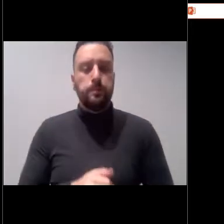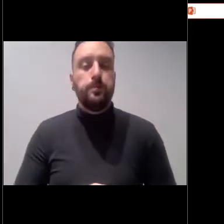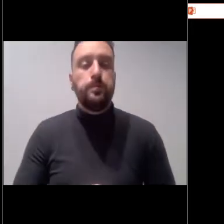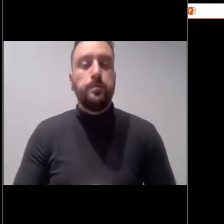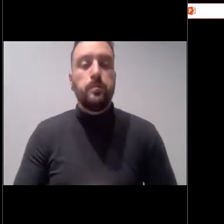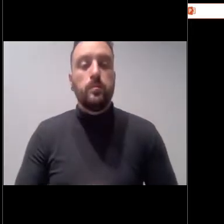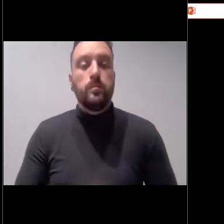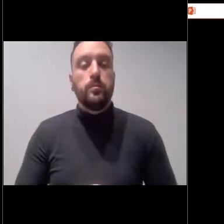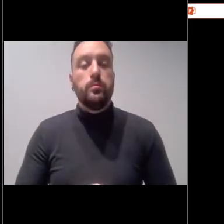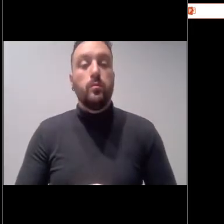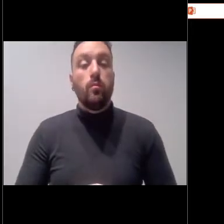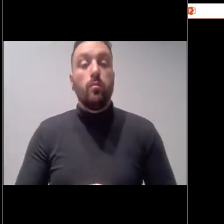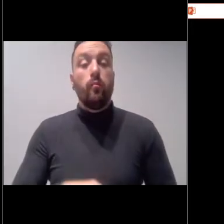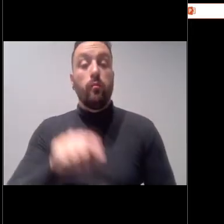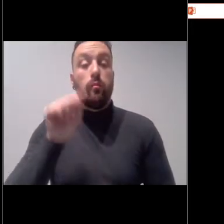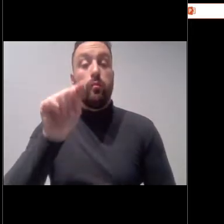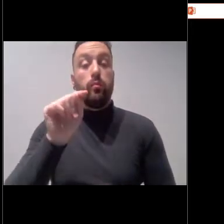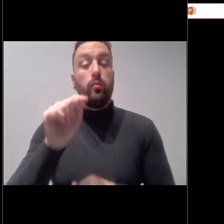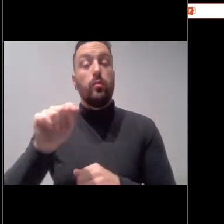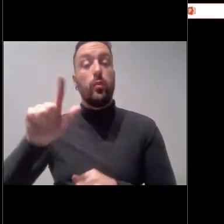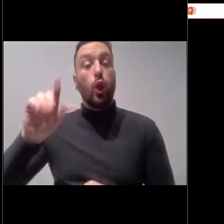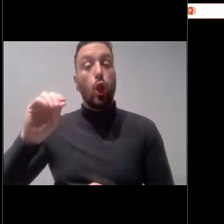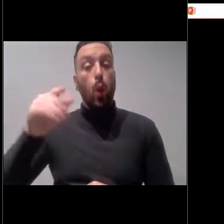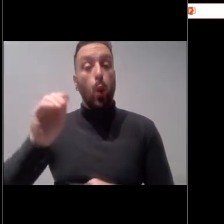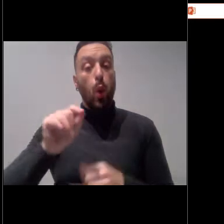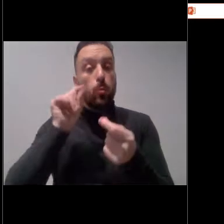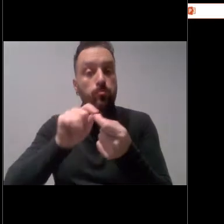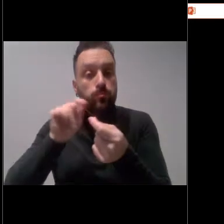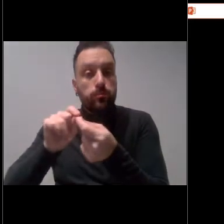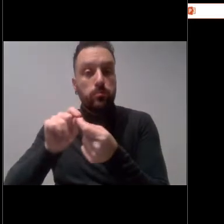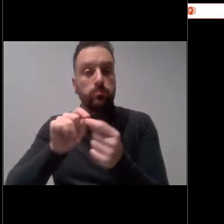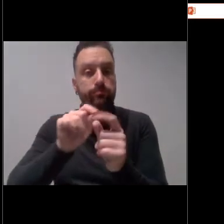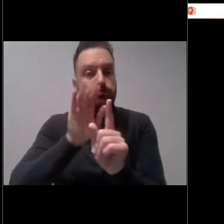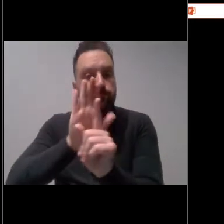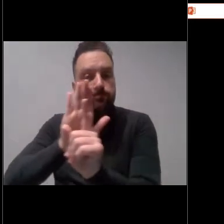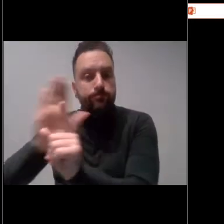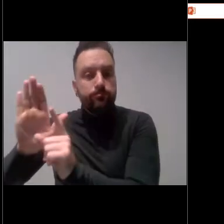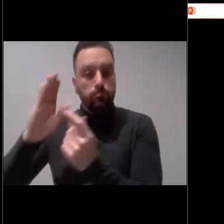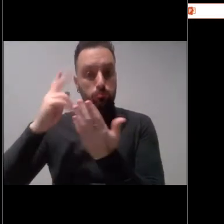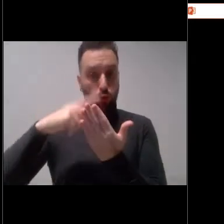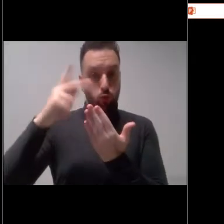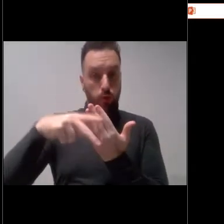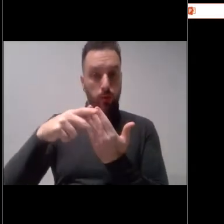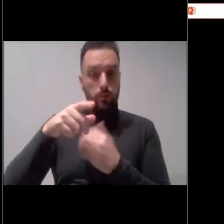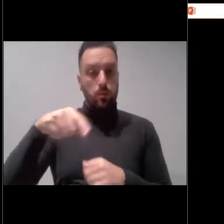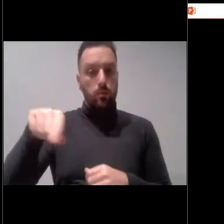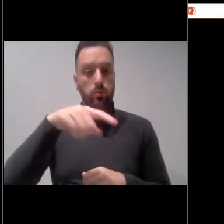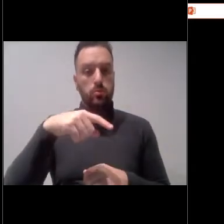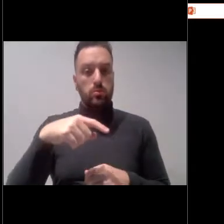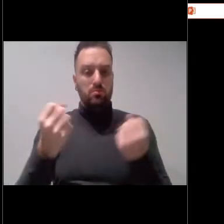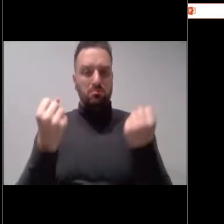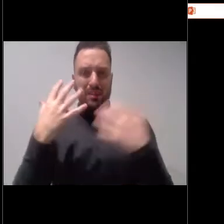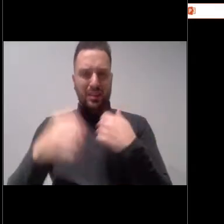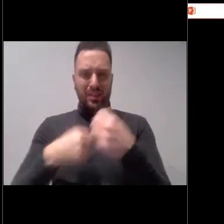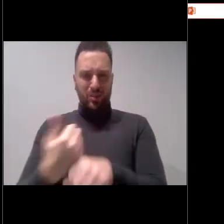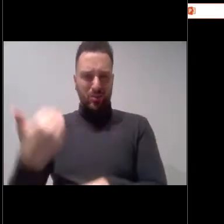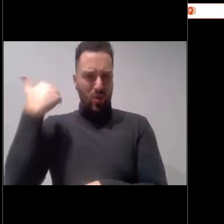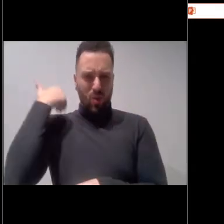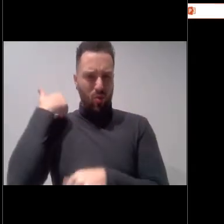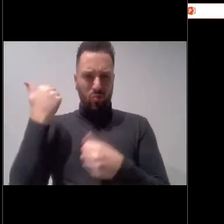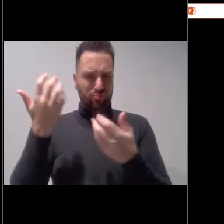program logos, specific logos that were unique to programs, those were retired a few years ago. So don't